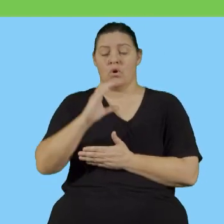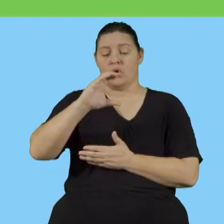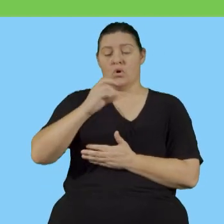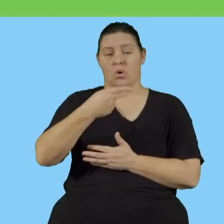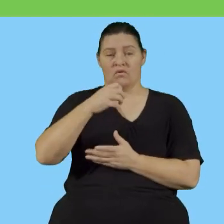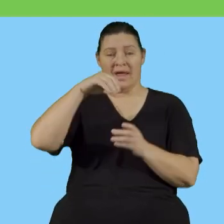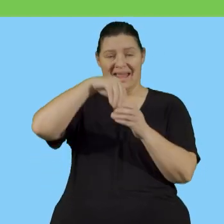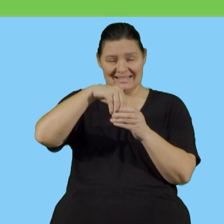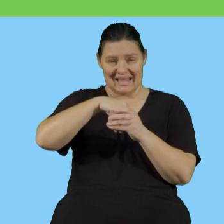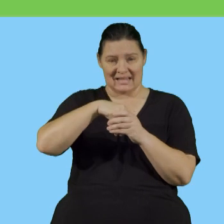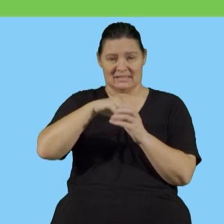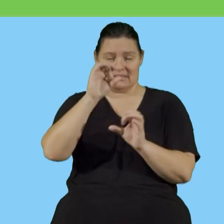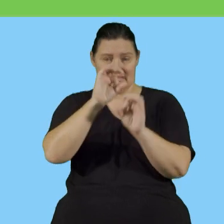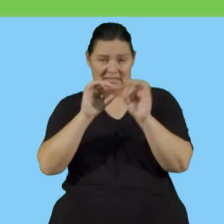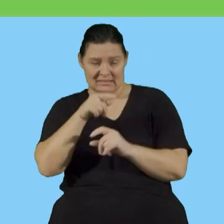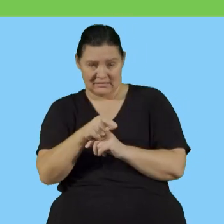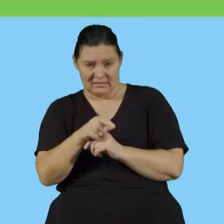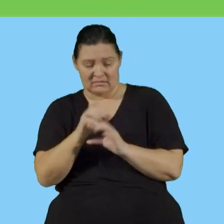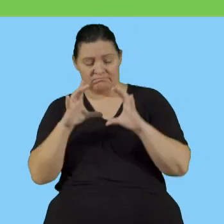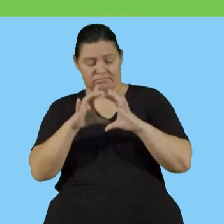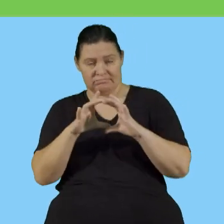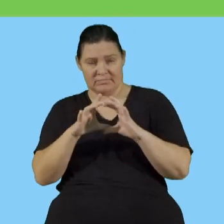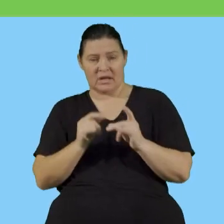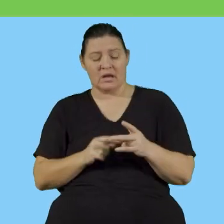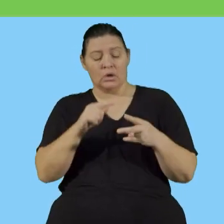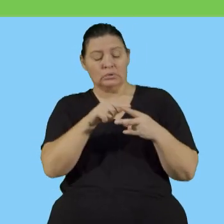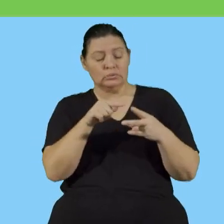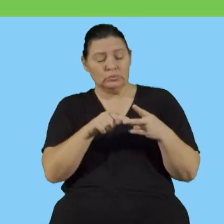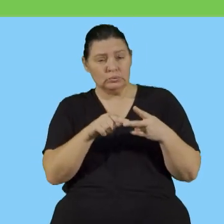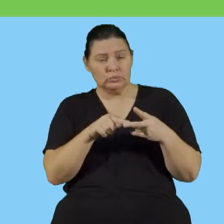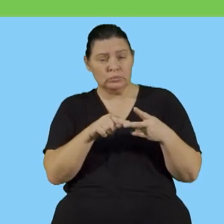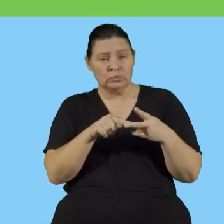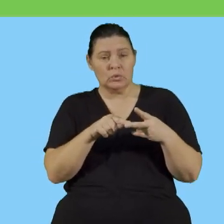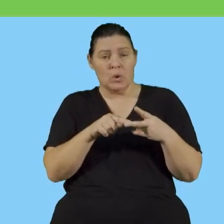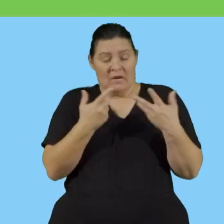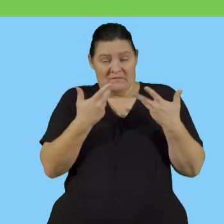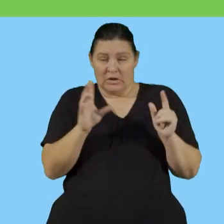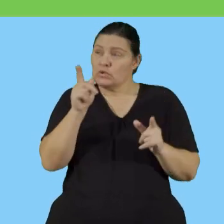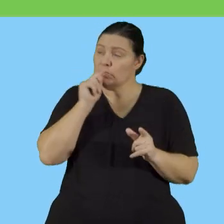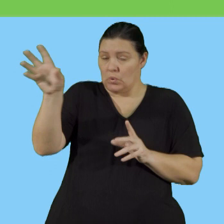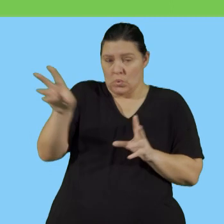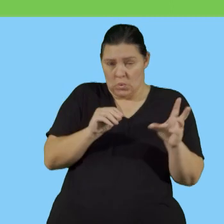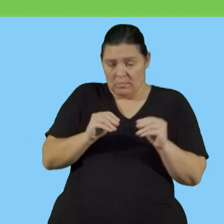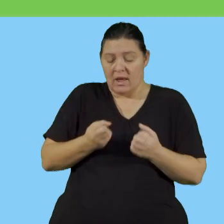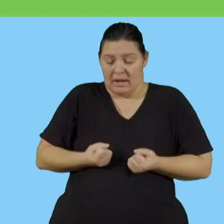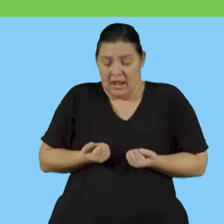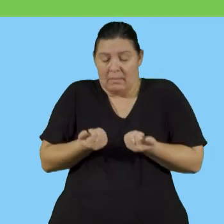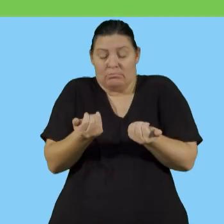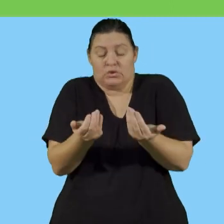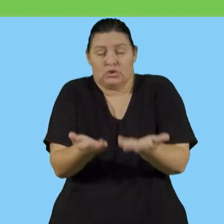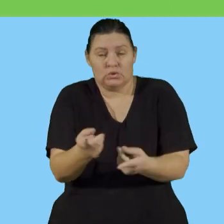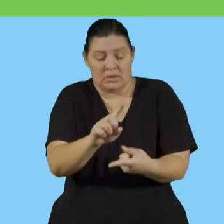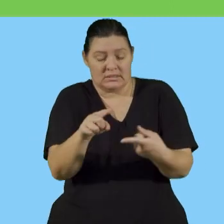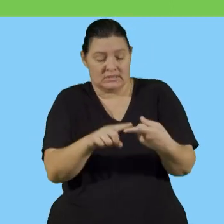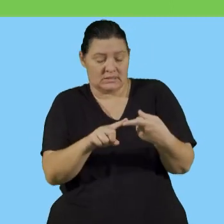the chloroplast. Then we get two products from this process. These products are